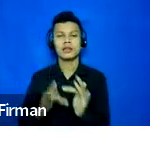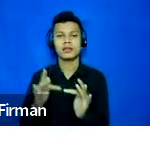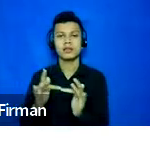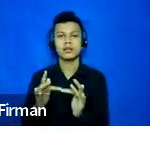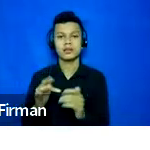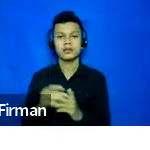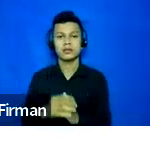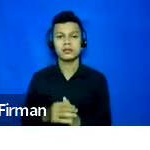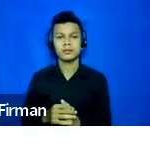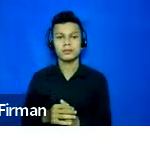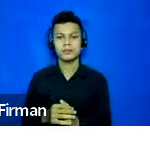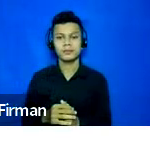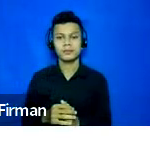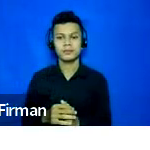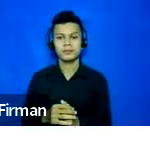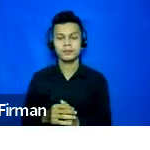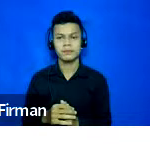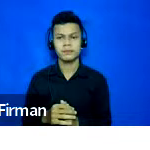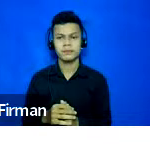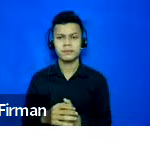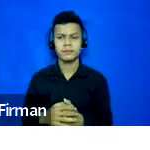currently in. So